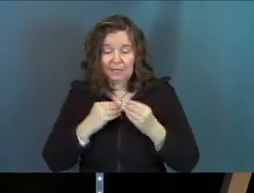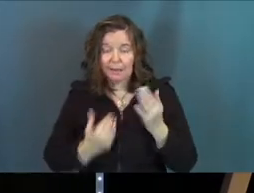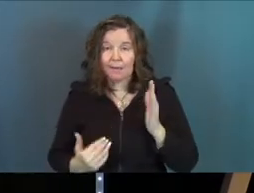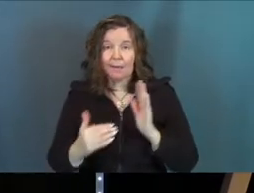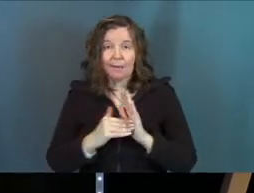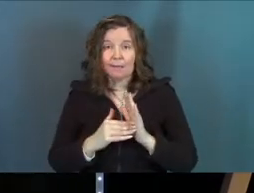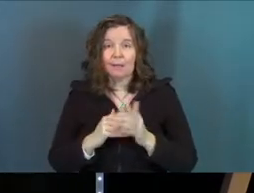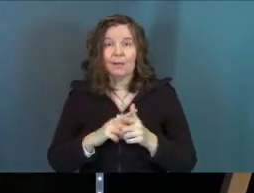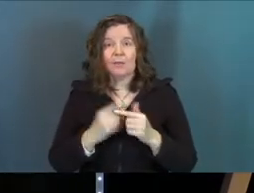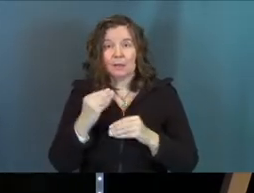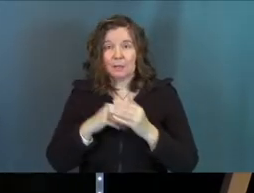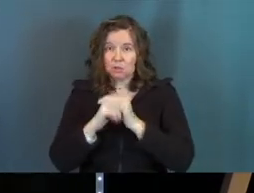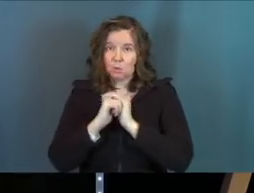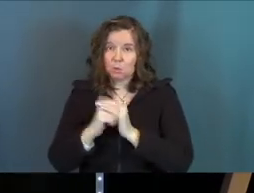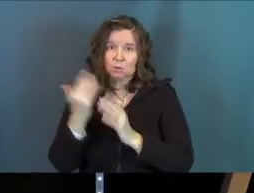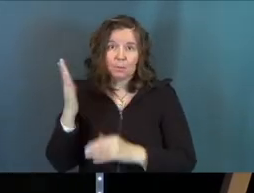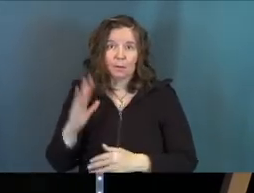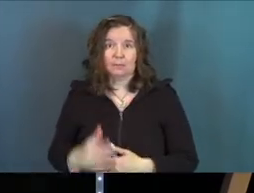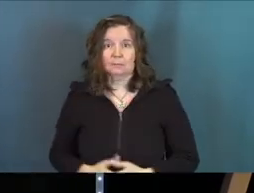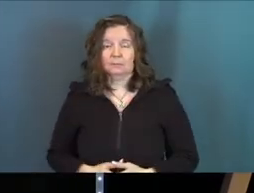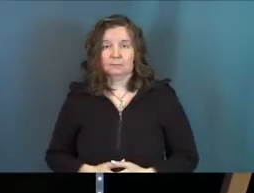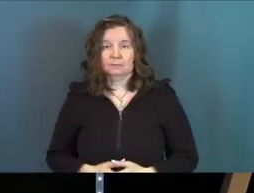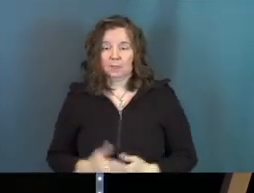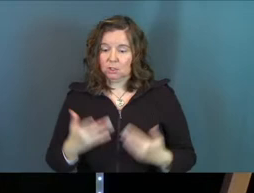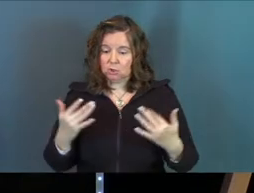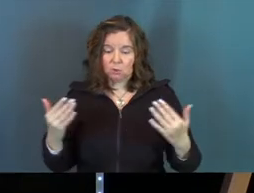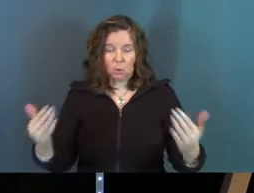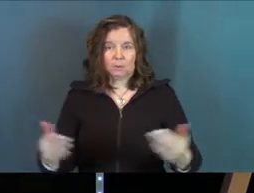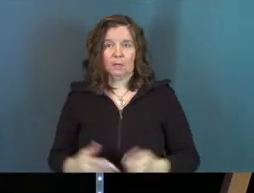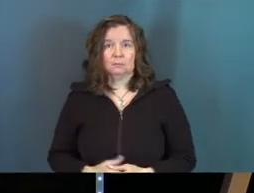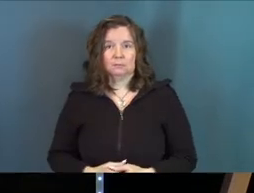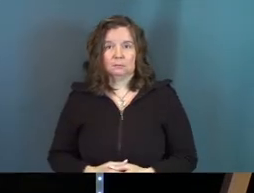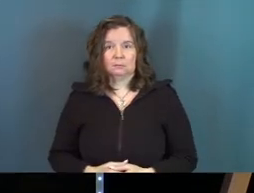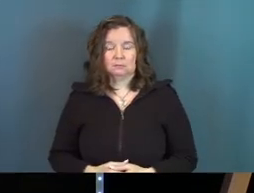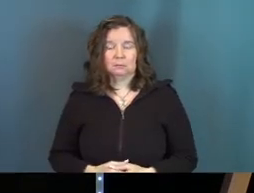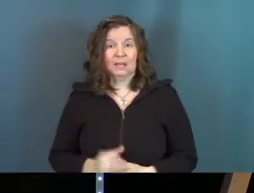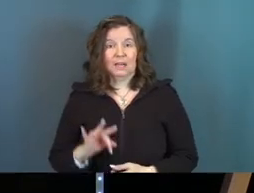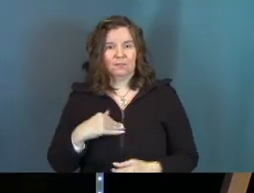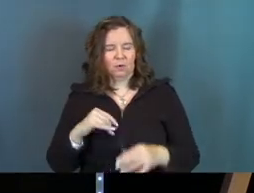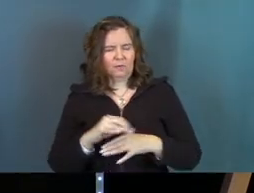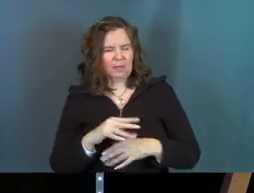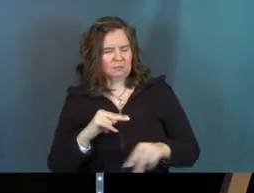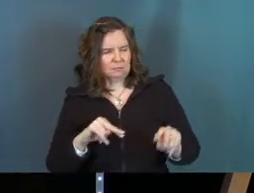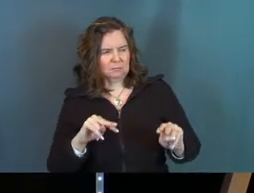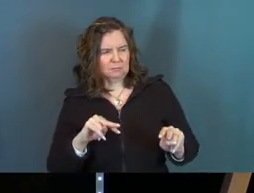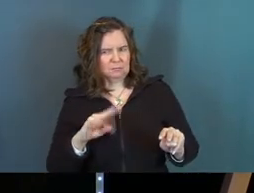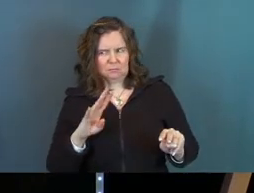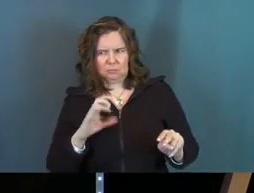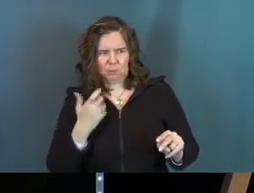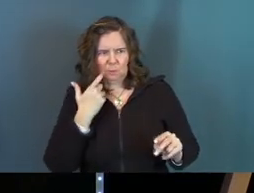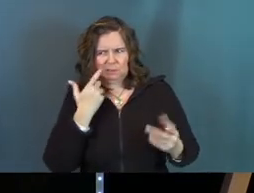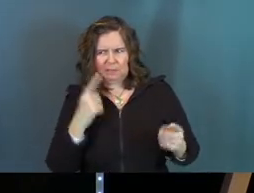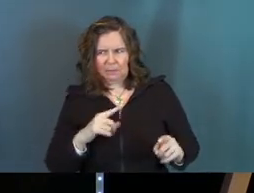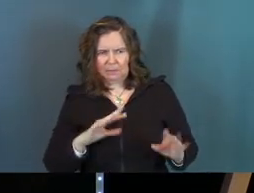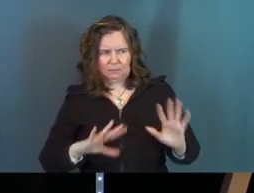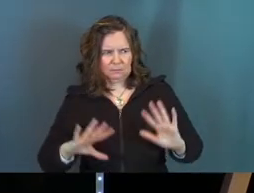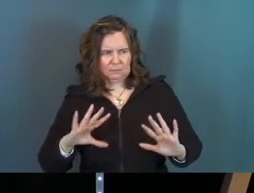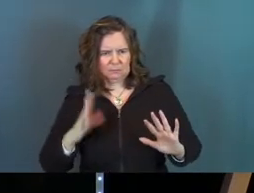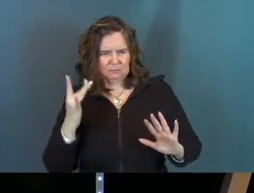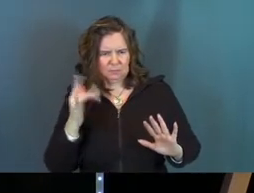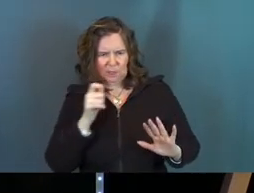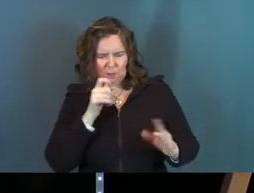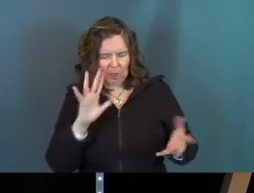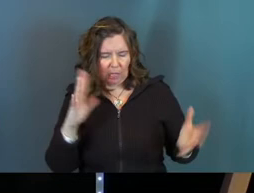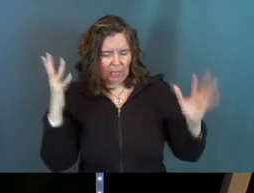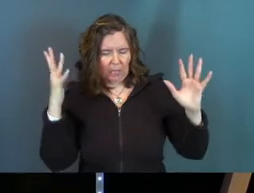again, and then begins to worship God. Just goes on. And, you know, if you're an advisor, you're like, what just happened? Why are you